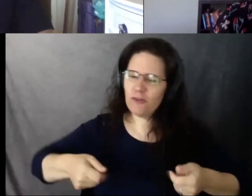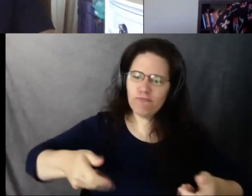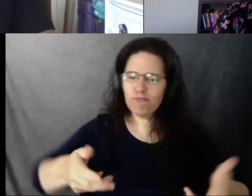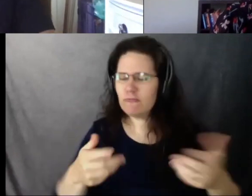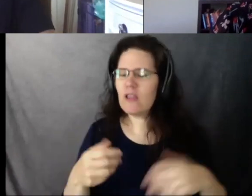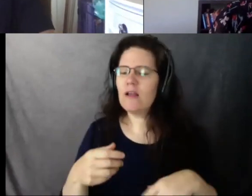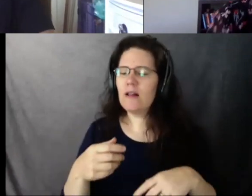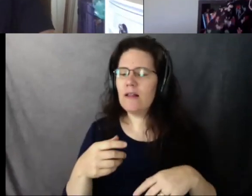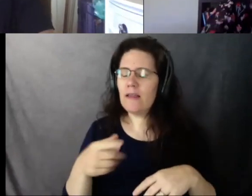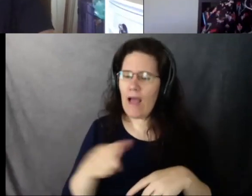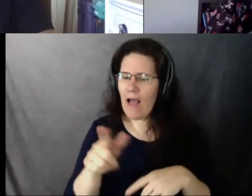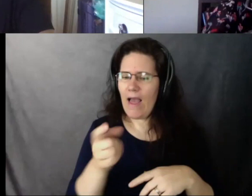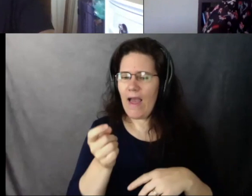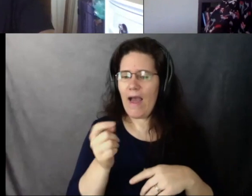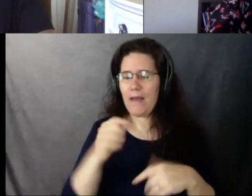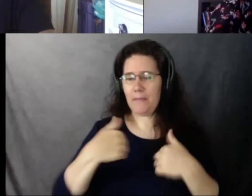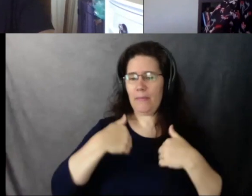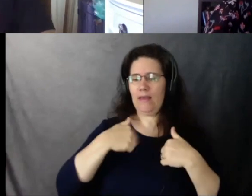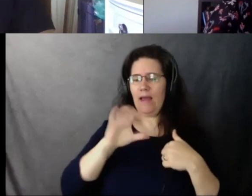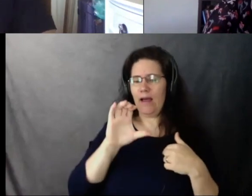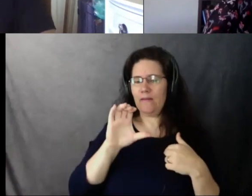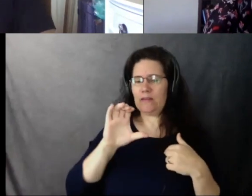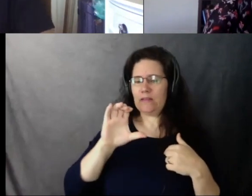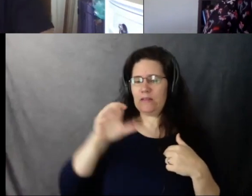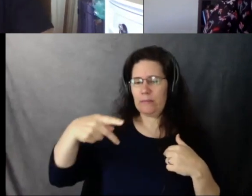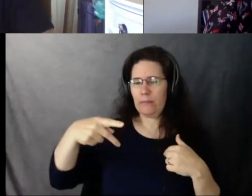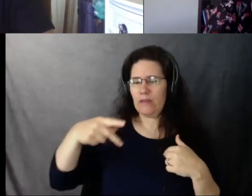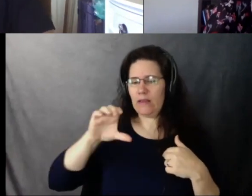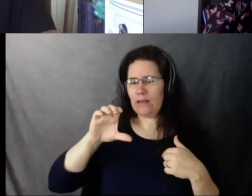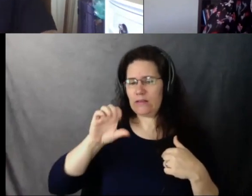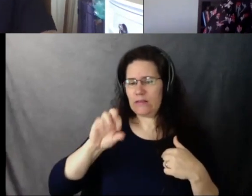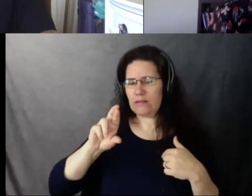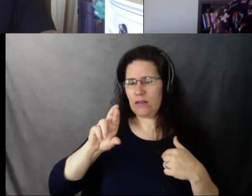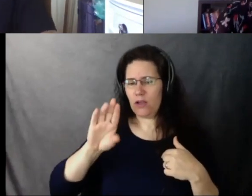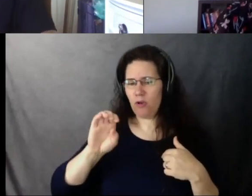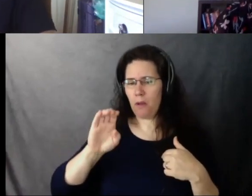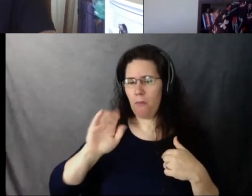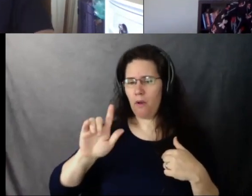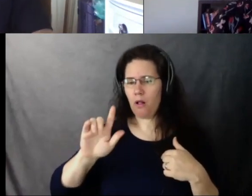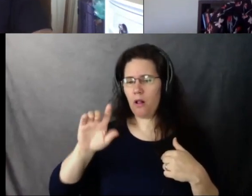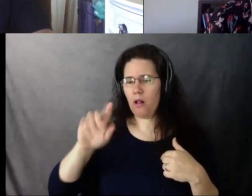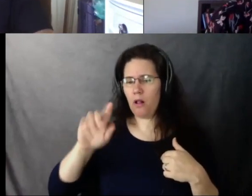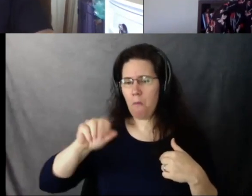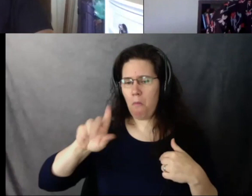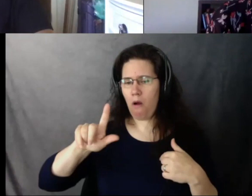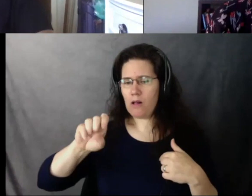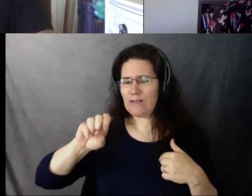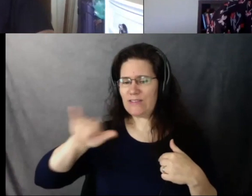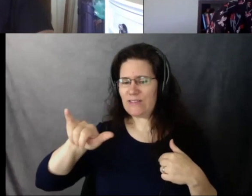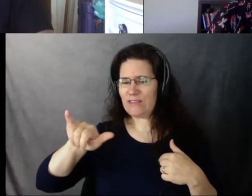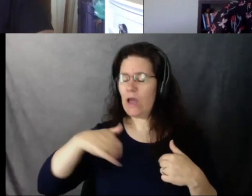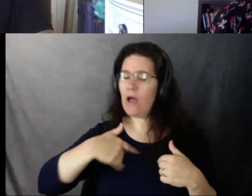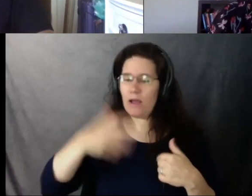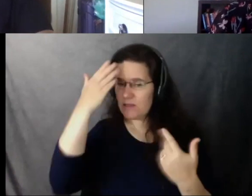I have cerebral palsy, and I did not learn about the Americans with Disabilities Act fully until I was